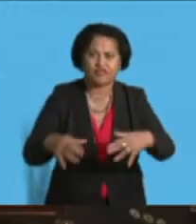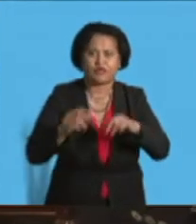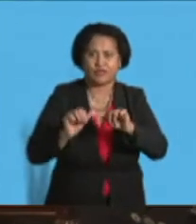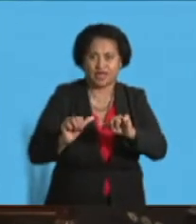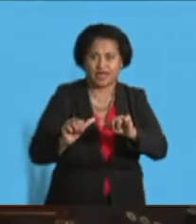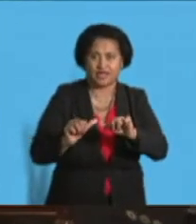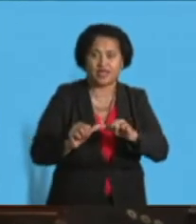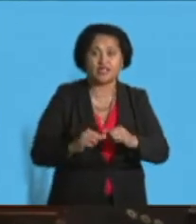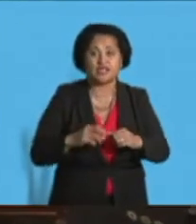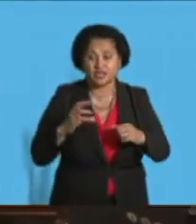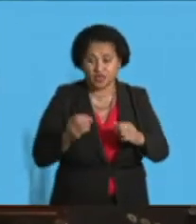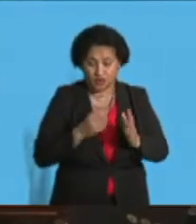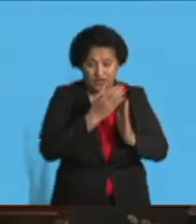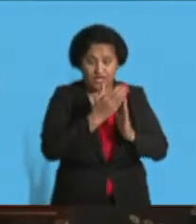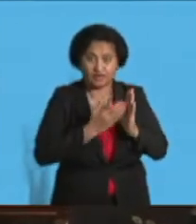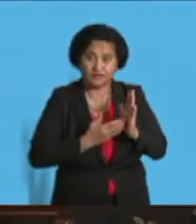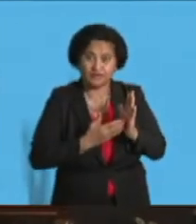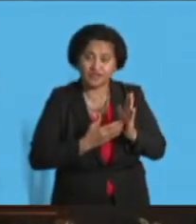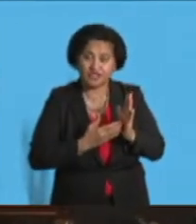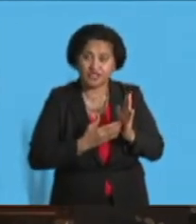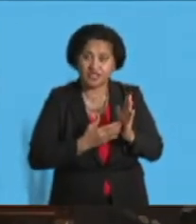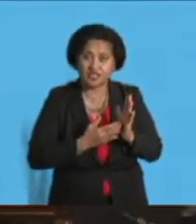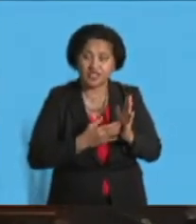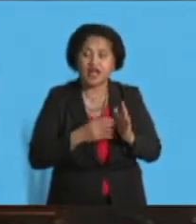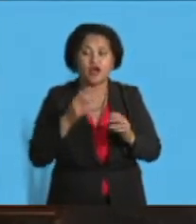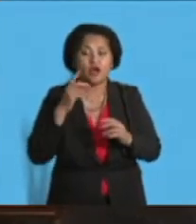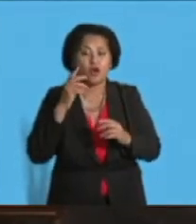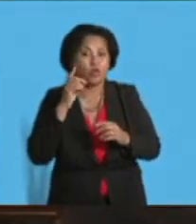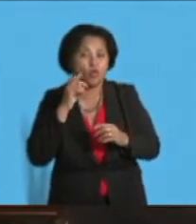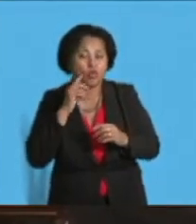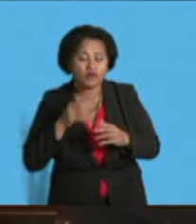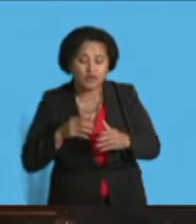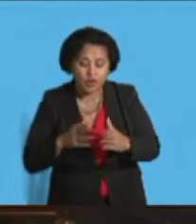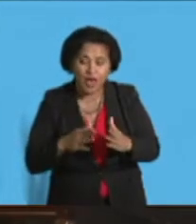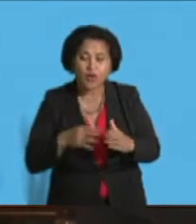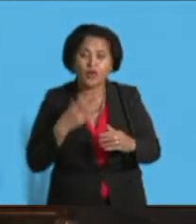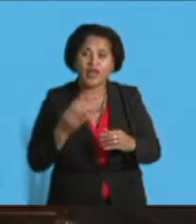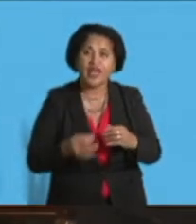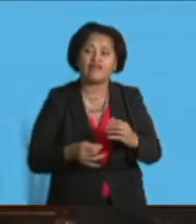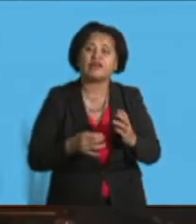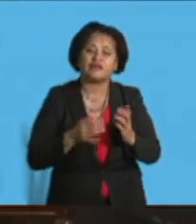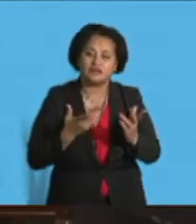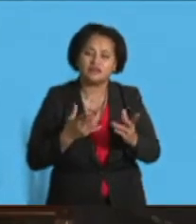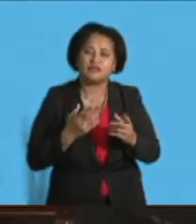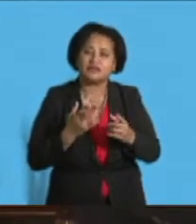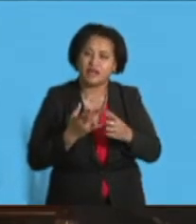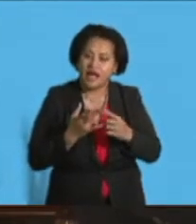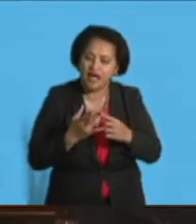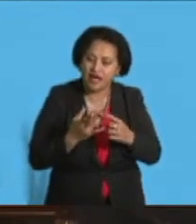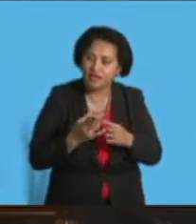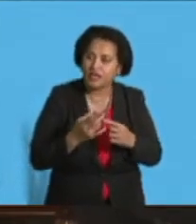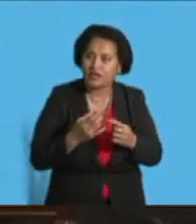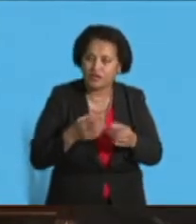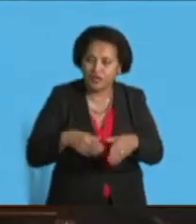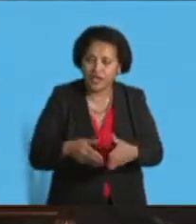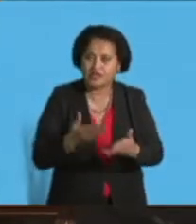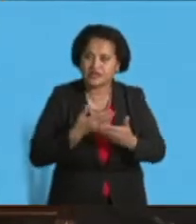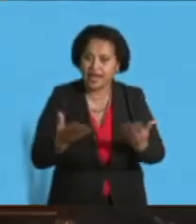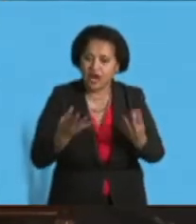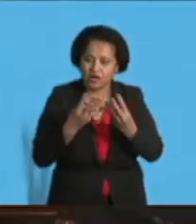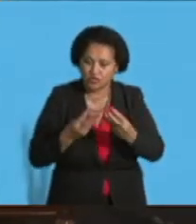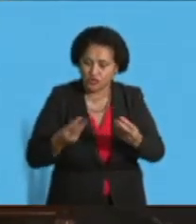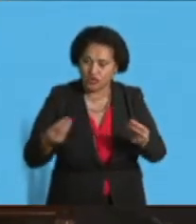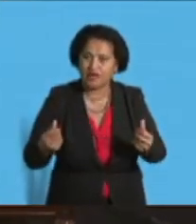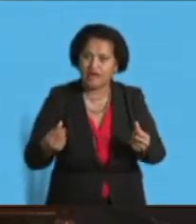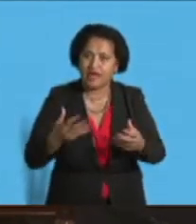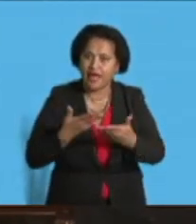the 2019 fiscal year, the Waterways Service Program will implement technical engineering measures addressing drainage and flood protection,